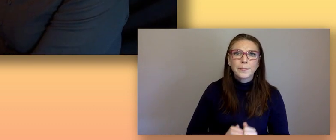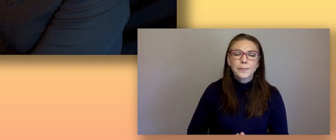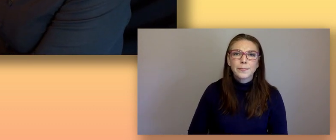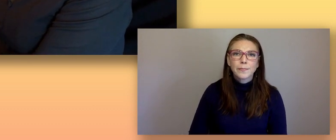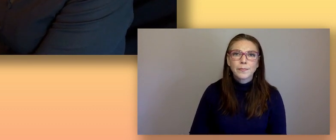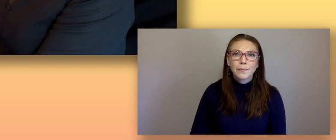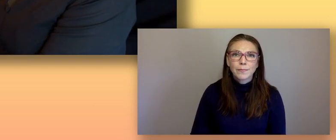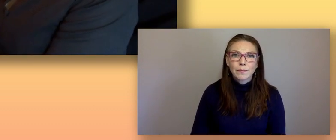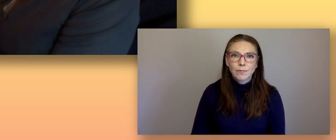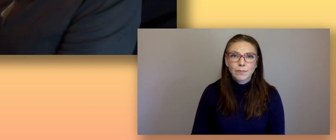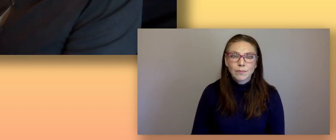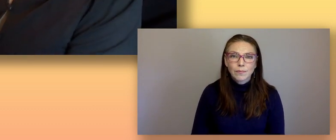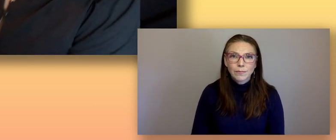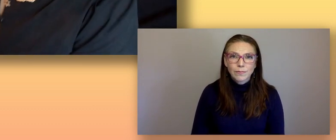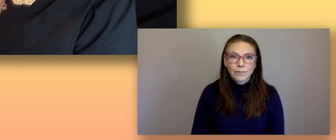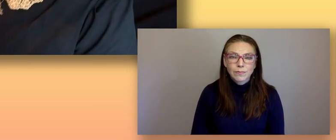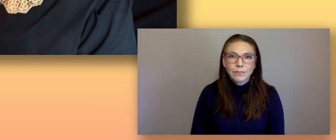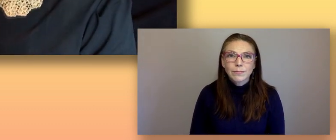lots.